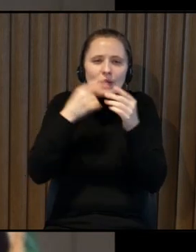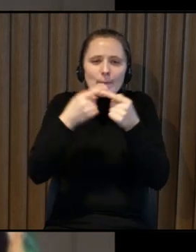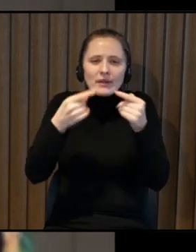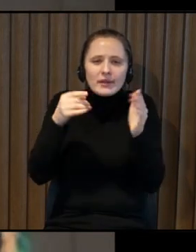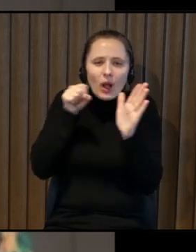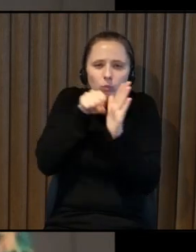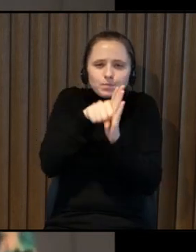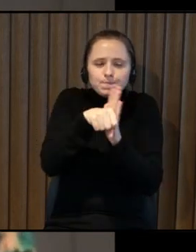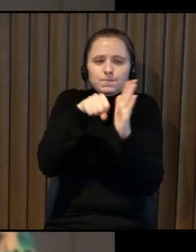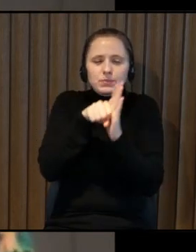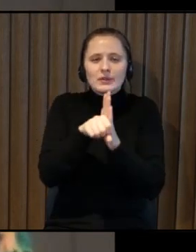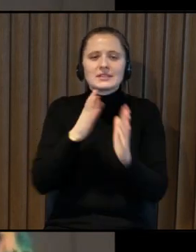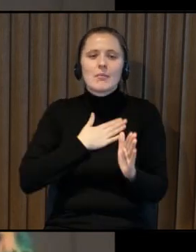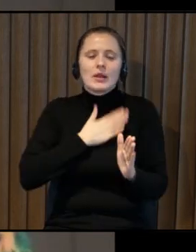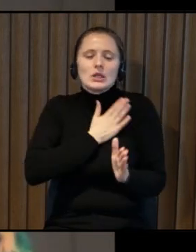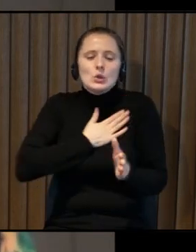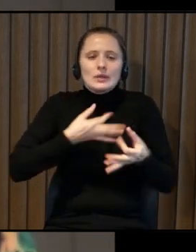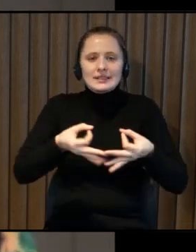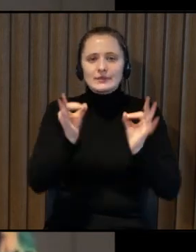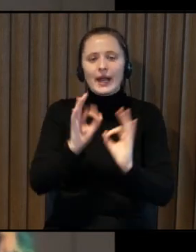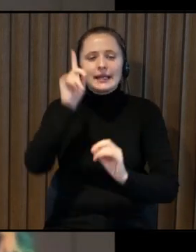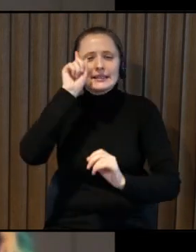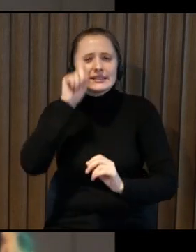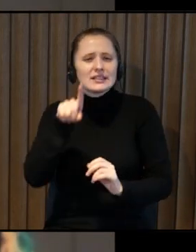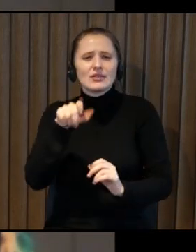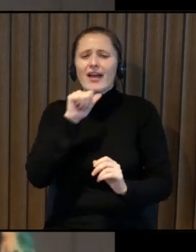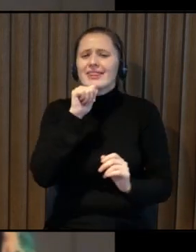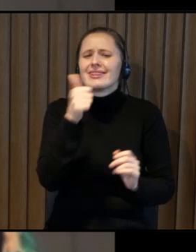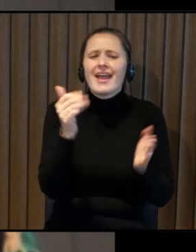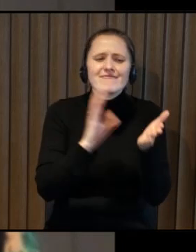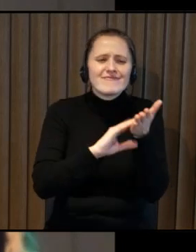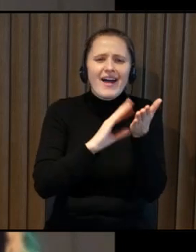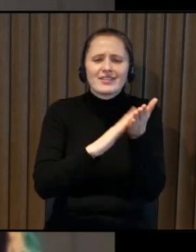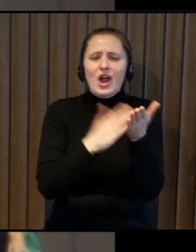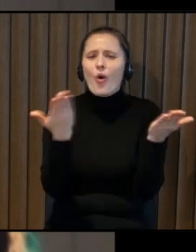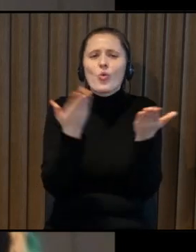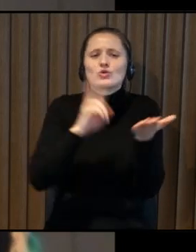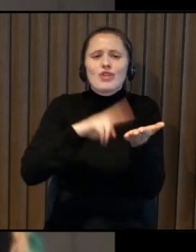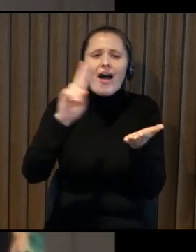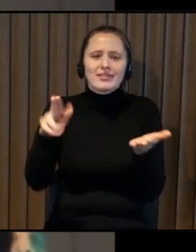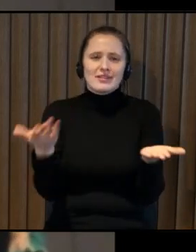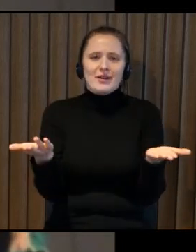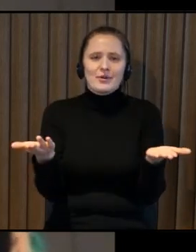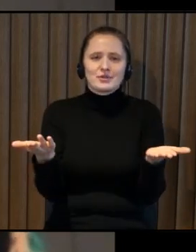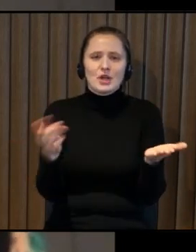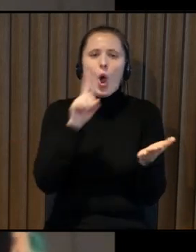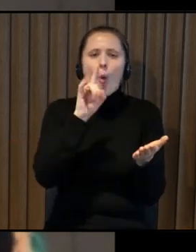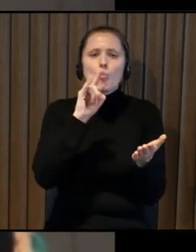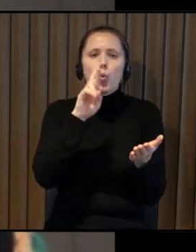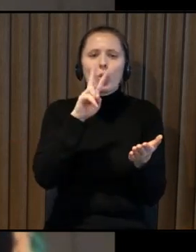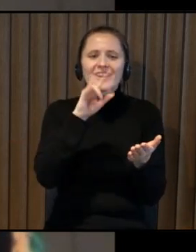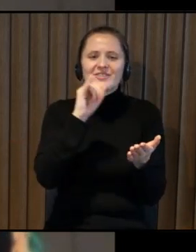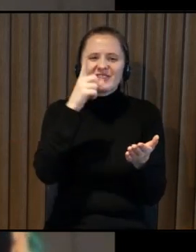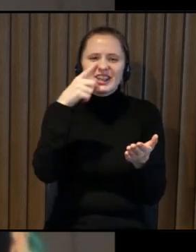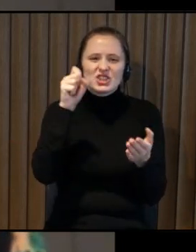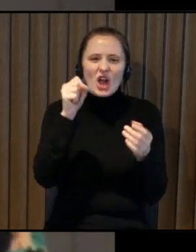contexts and bridges and how we bridge those gaps. This is important for me. Of course, I know that I will